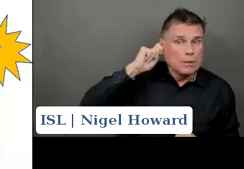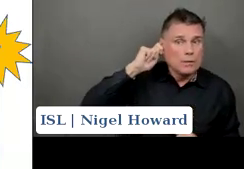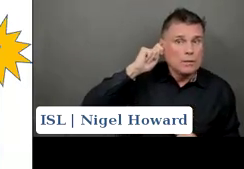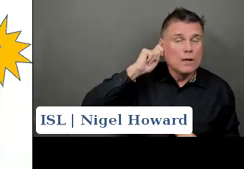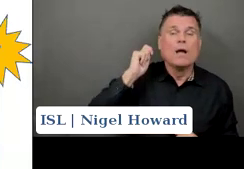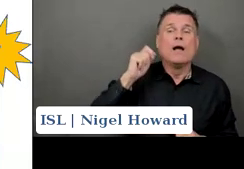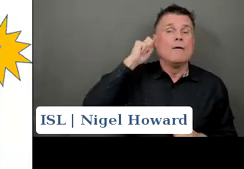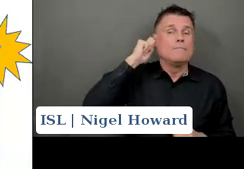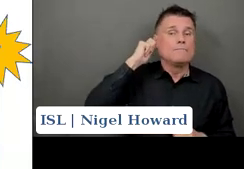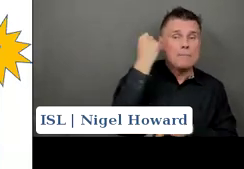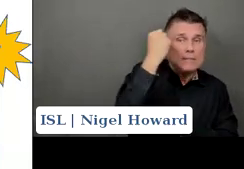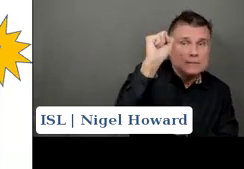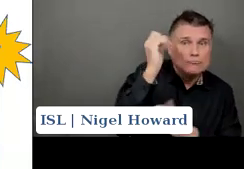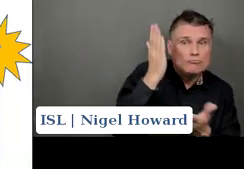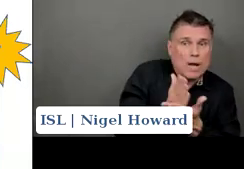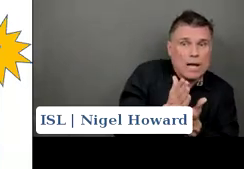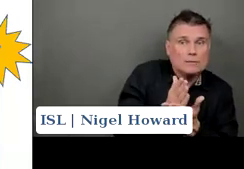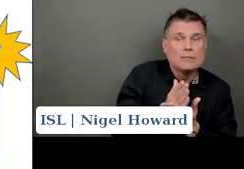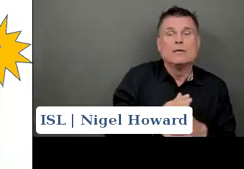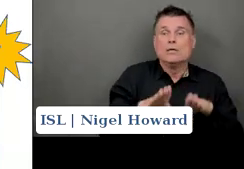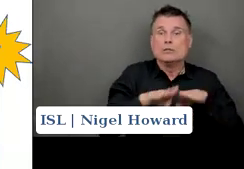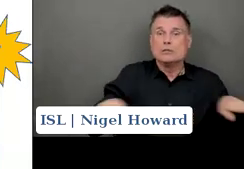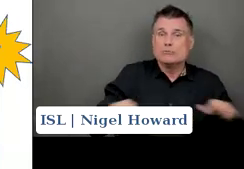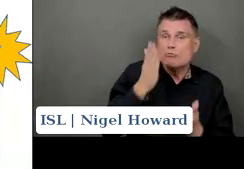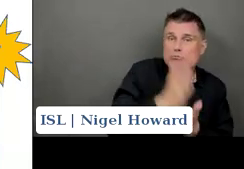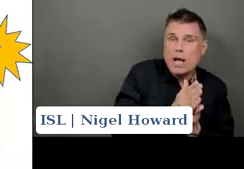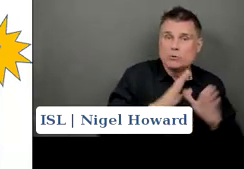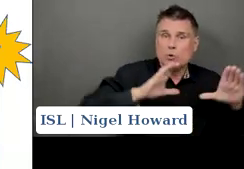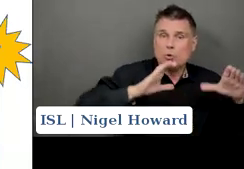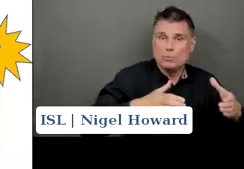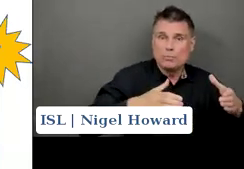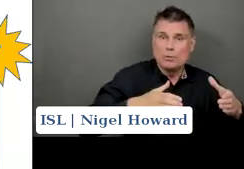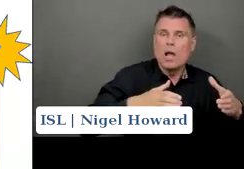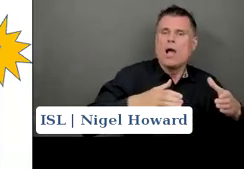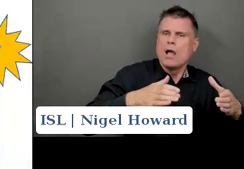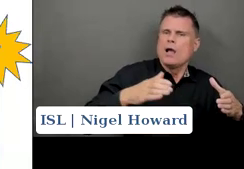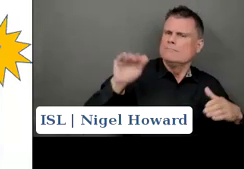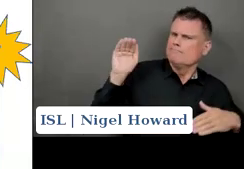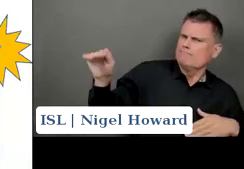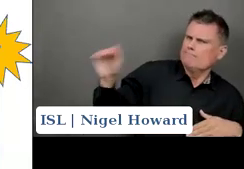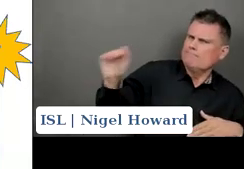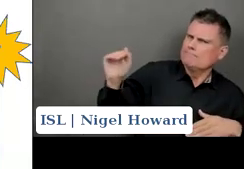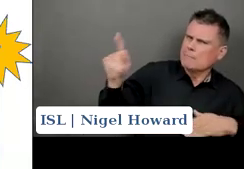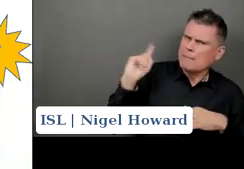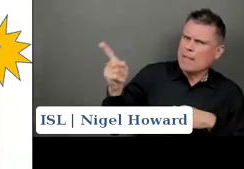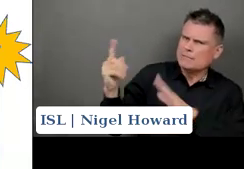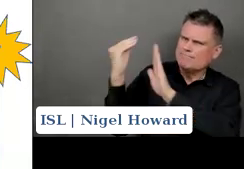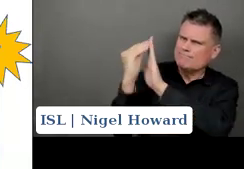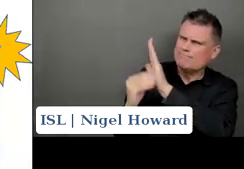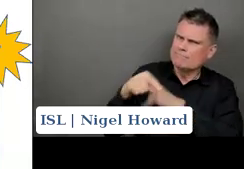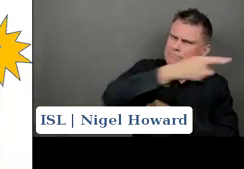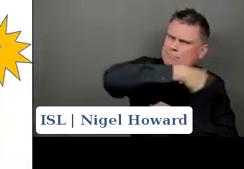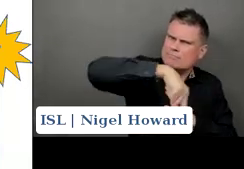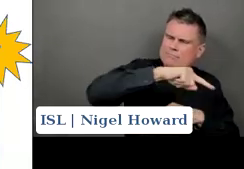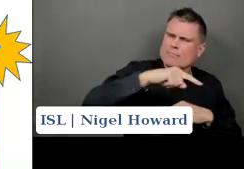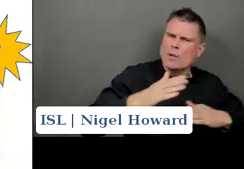and support systems, sort of creating that agenda or setting up the dialogues at the national level or local level. In the